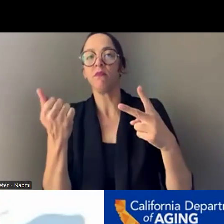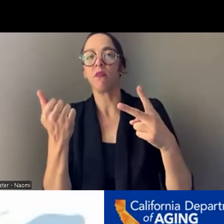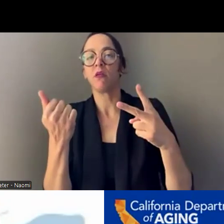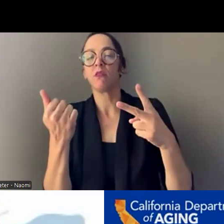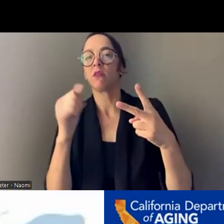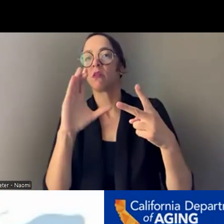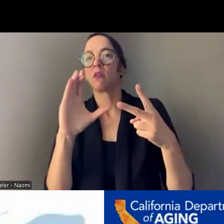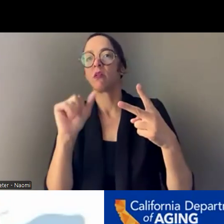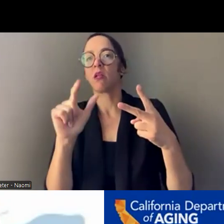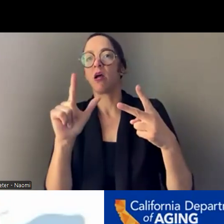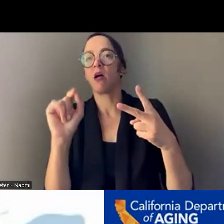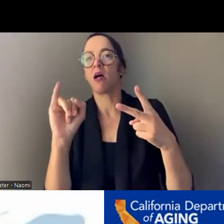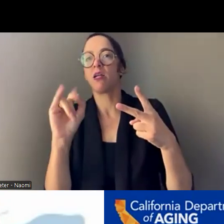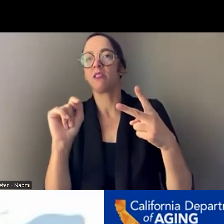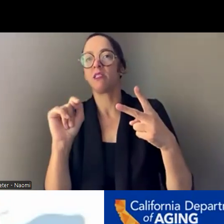which is,